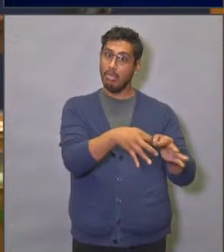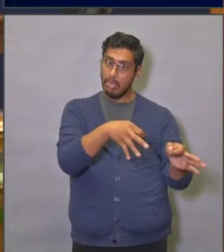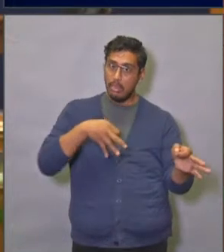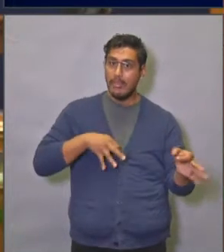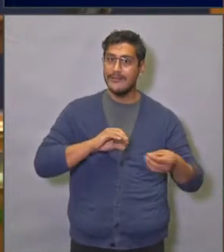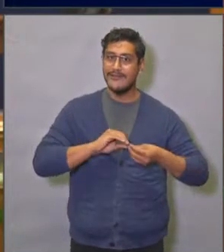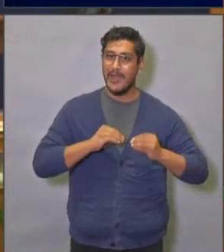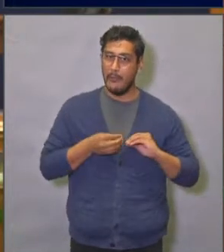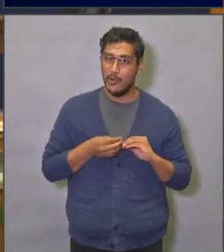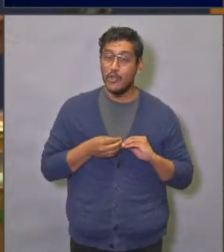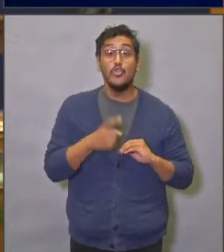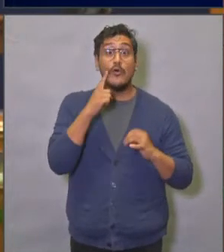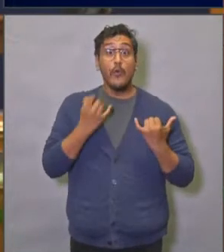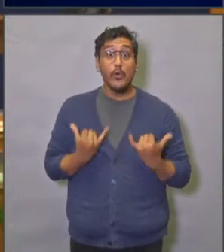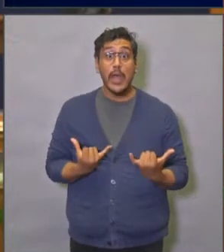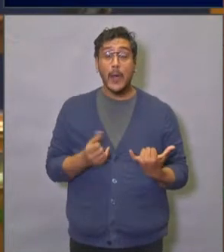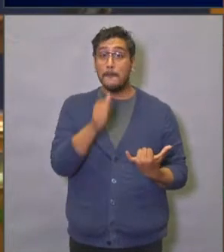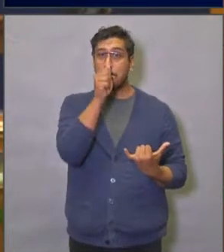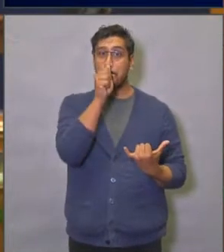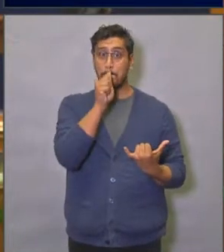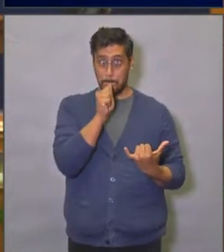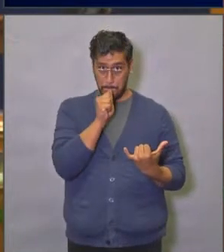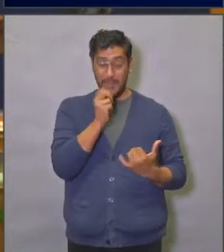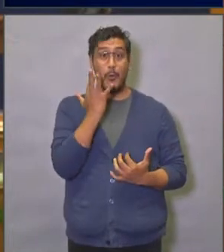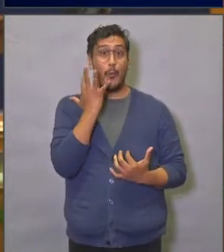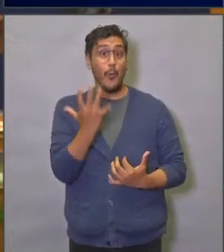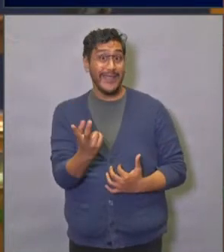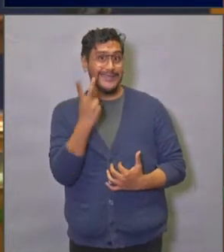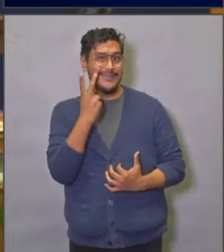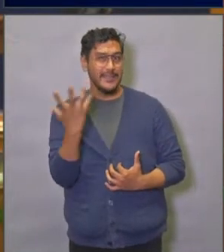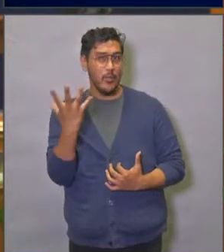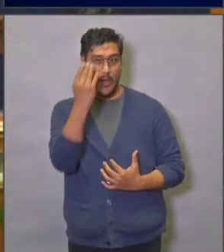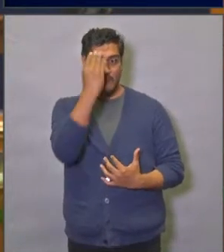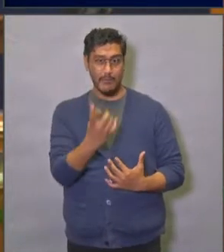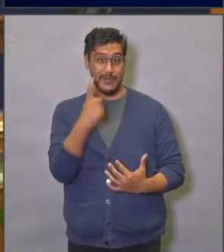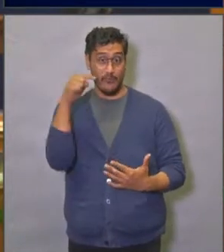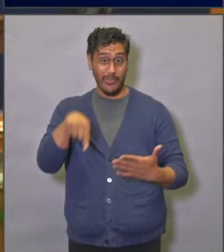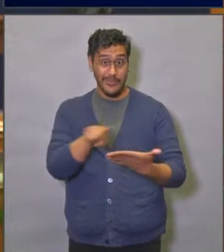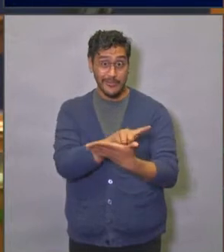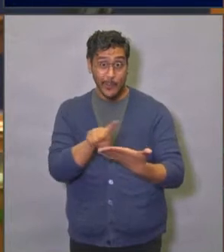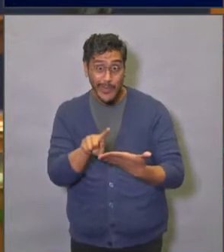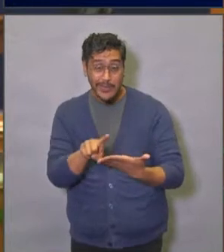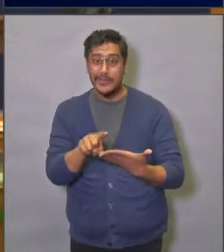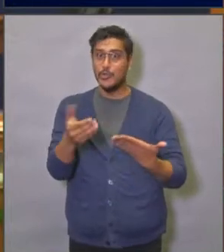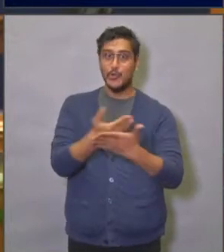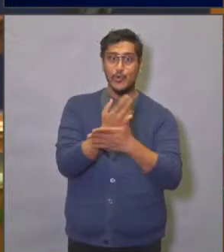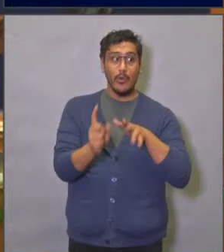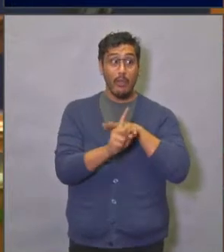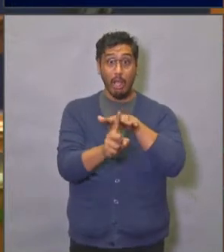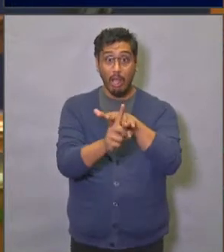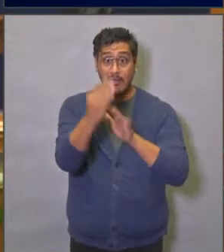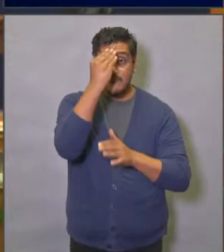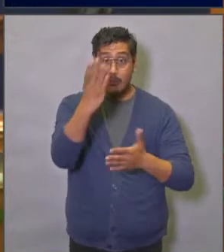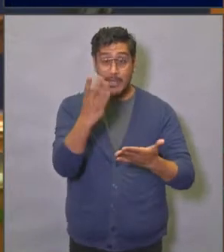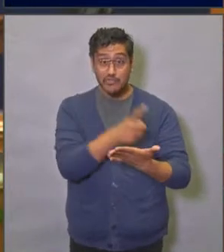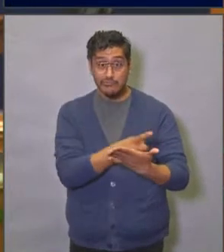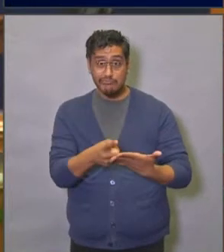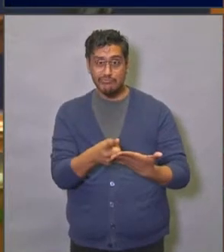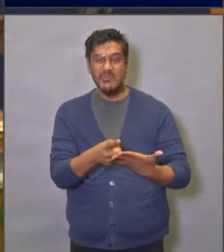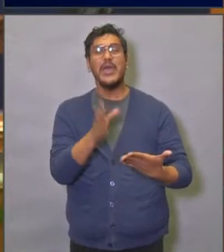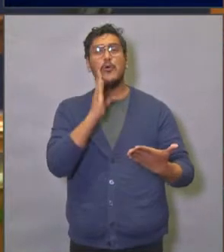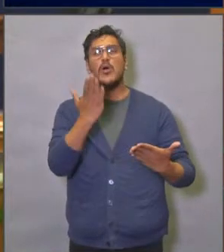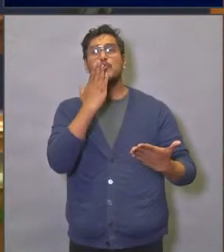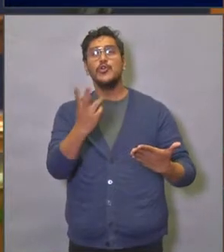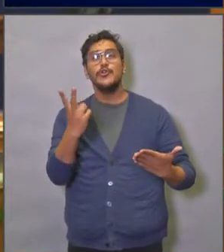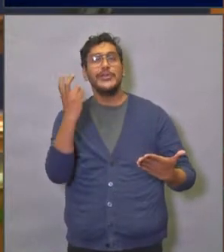at this full week of testing data so we see our new case data. And that will give us a pretty good idea. That's about